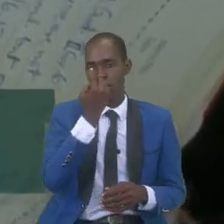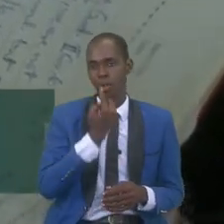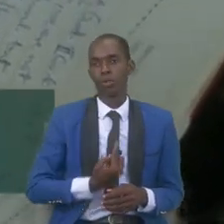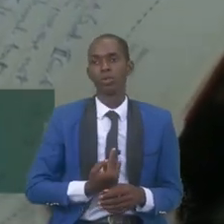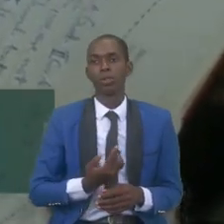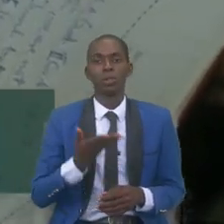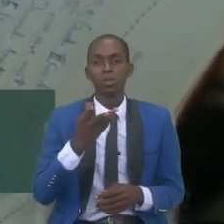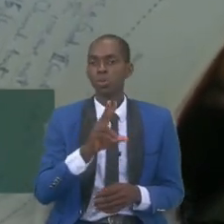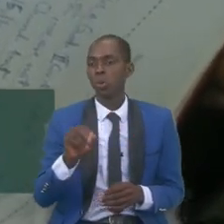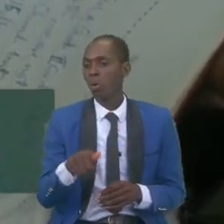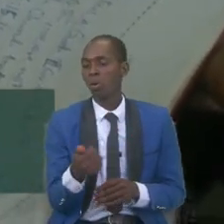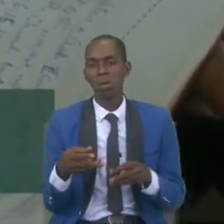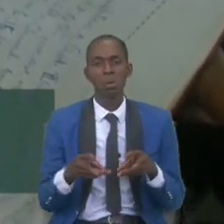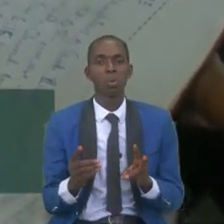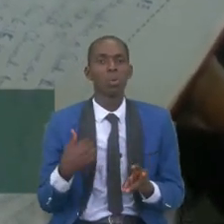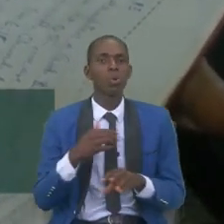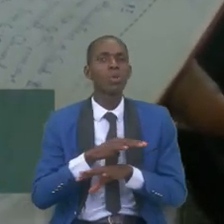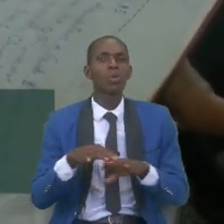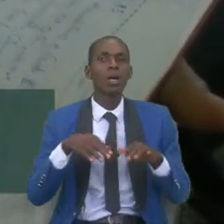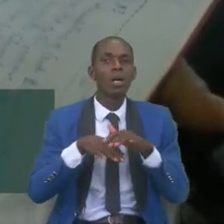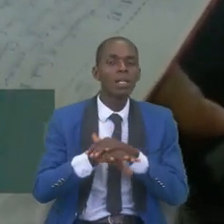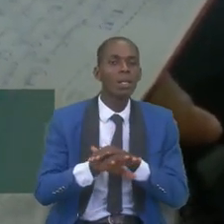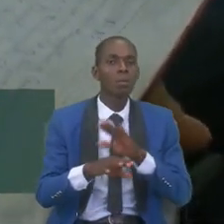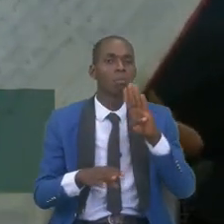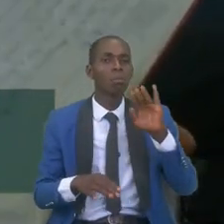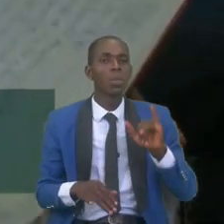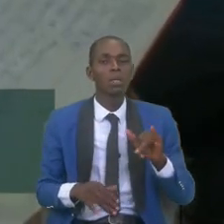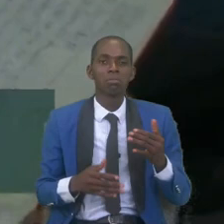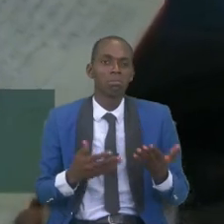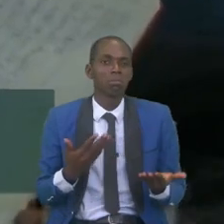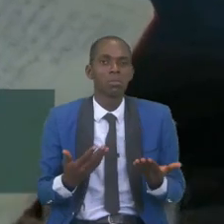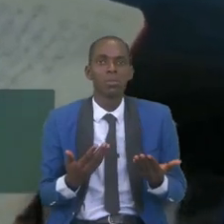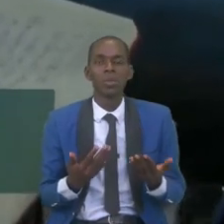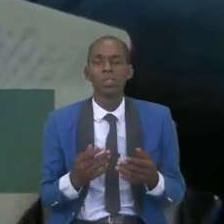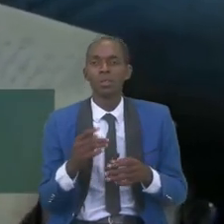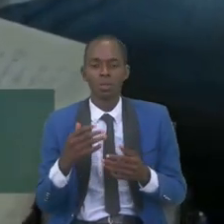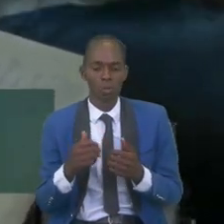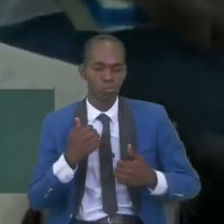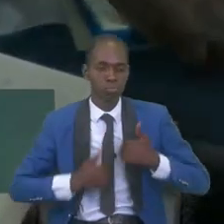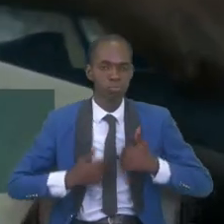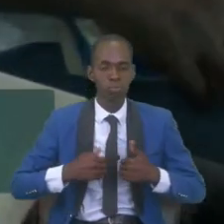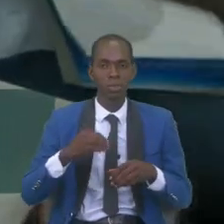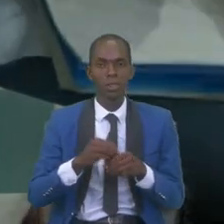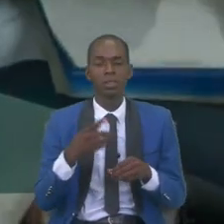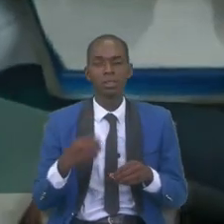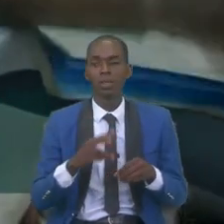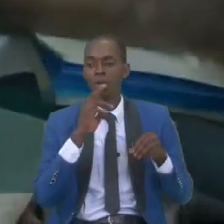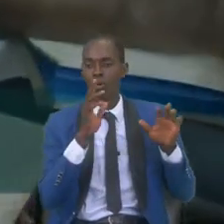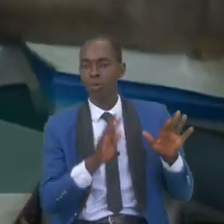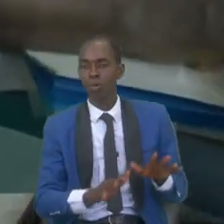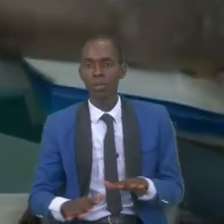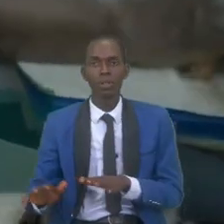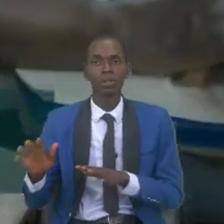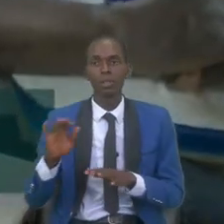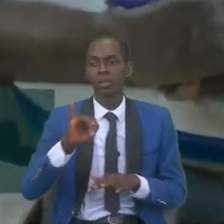other way. We don't enter by, you know, washing in River Jordan like